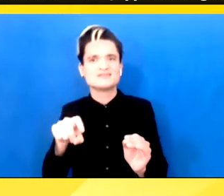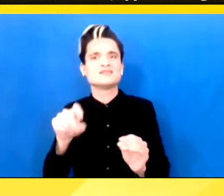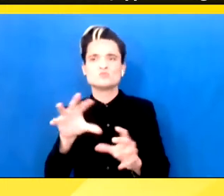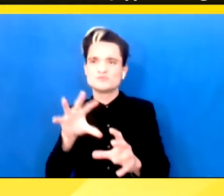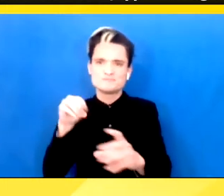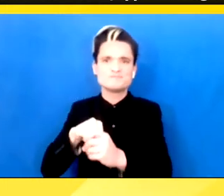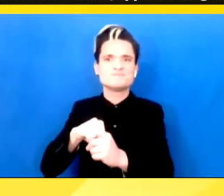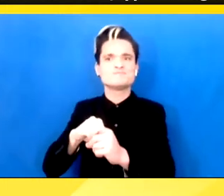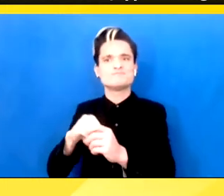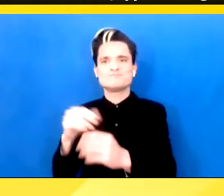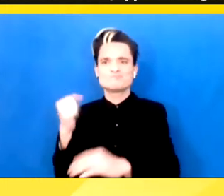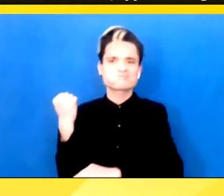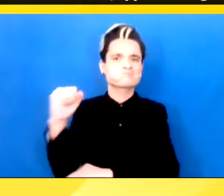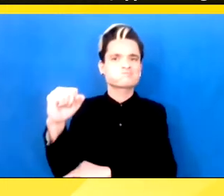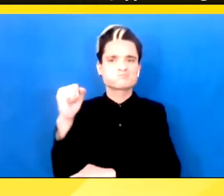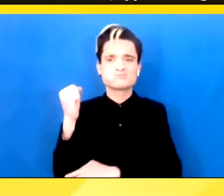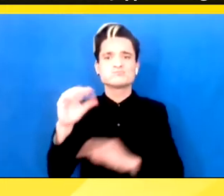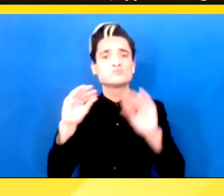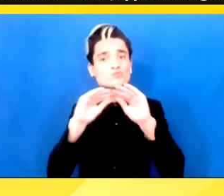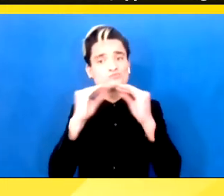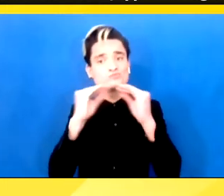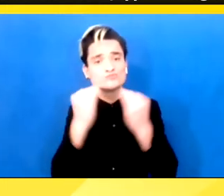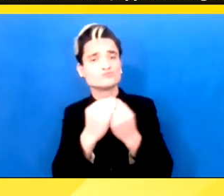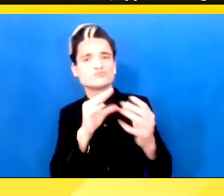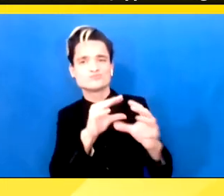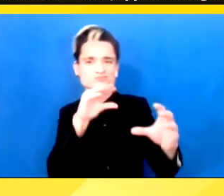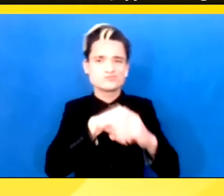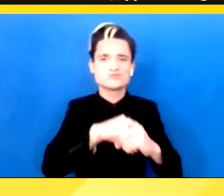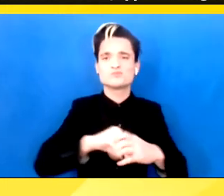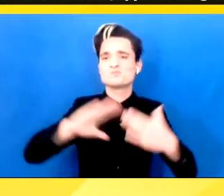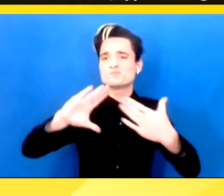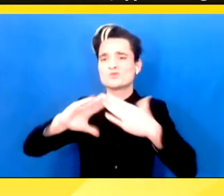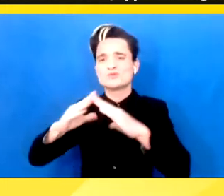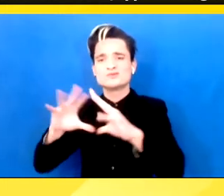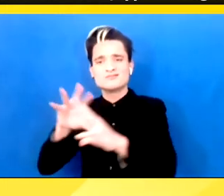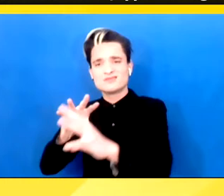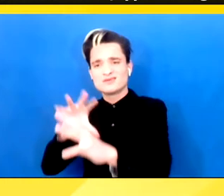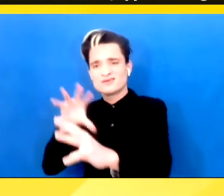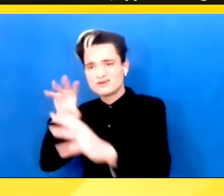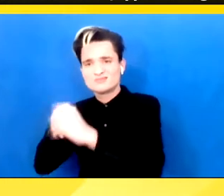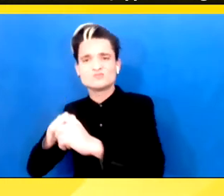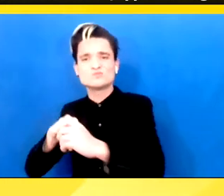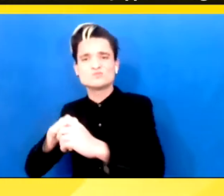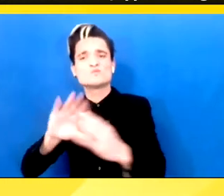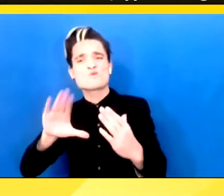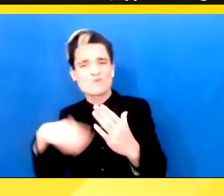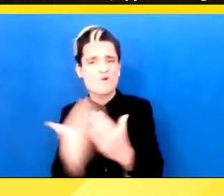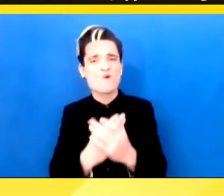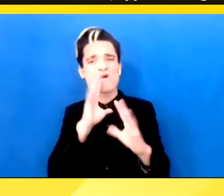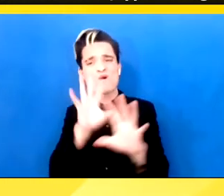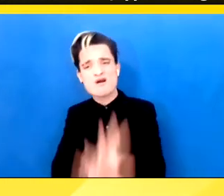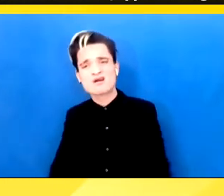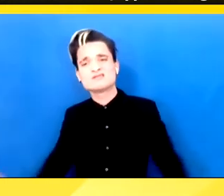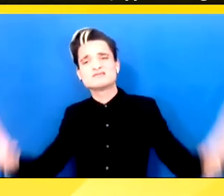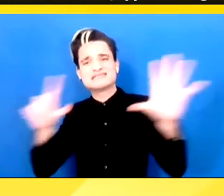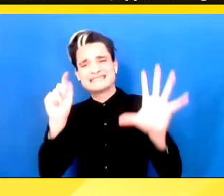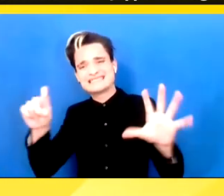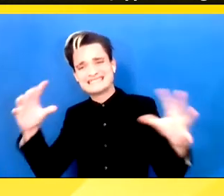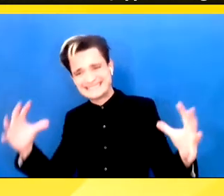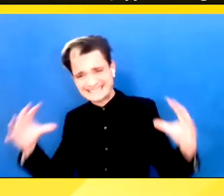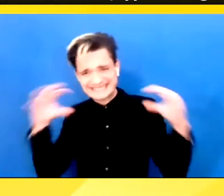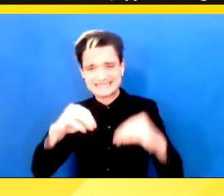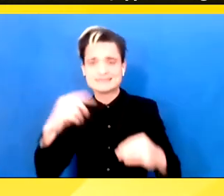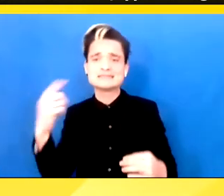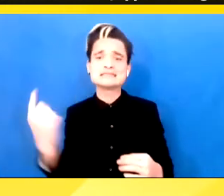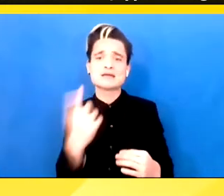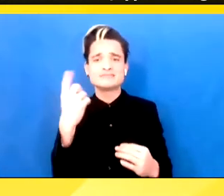stand. But everybody has to be in this fight. This is our fight. This is a fight where everybody has to be in, and